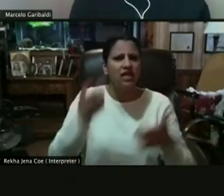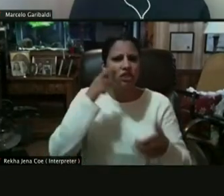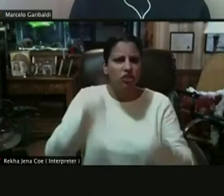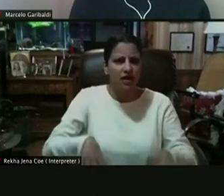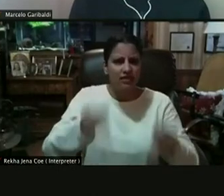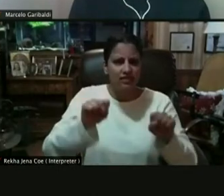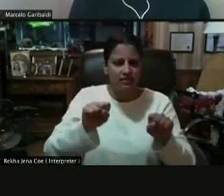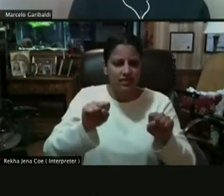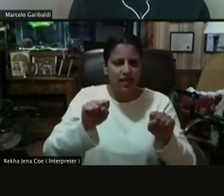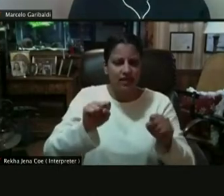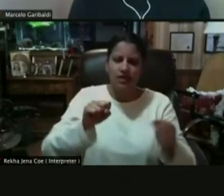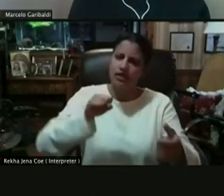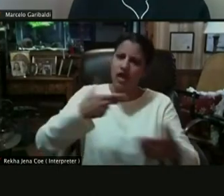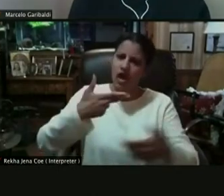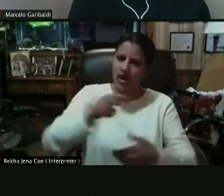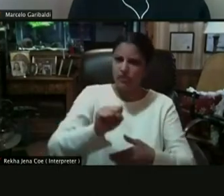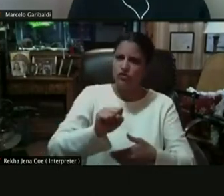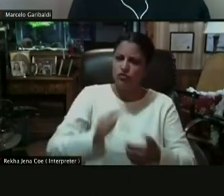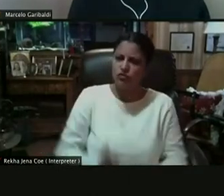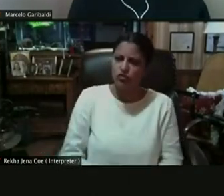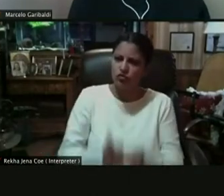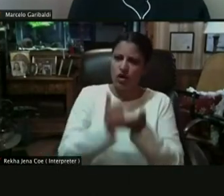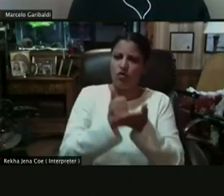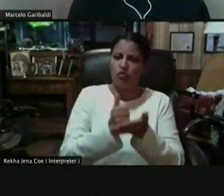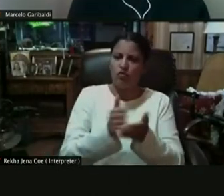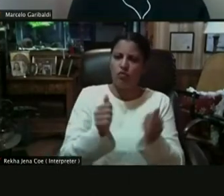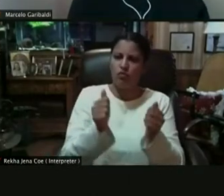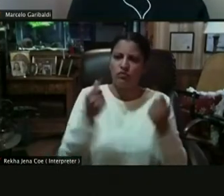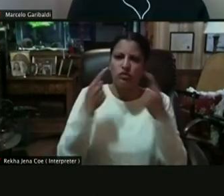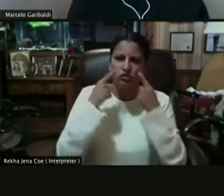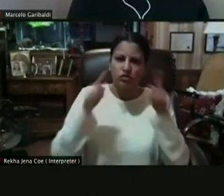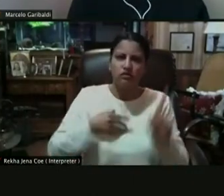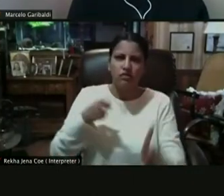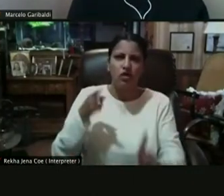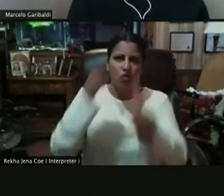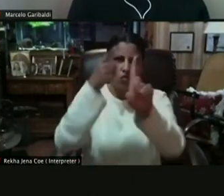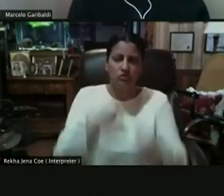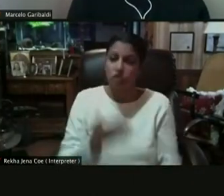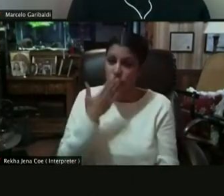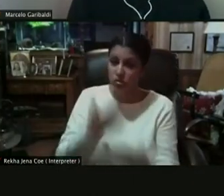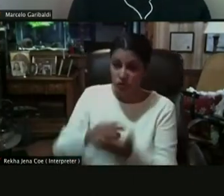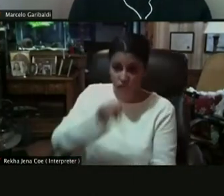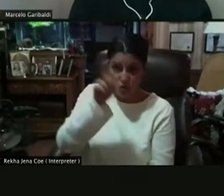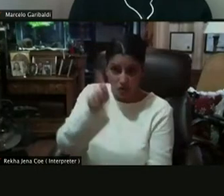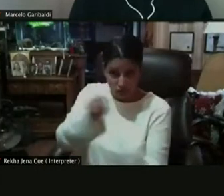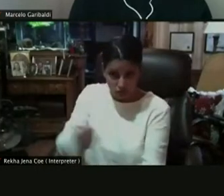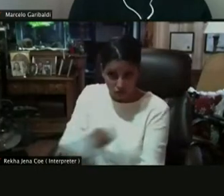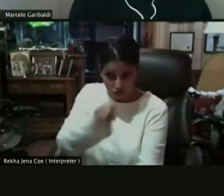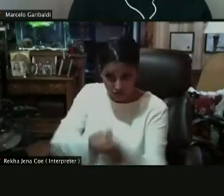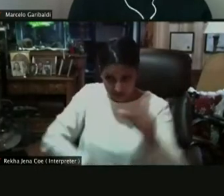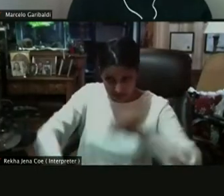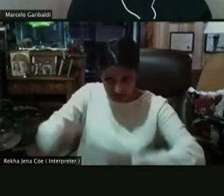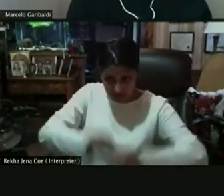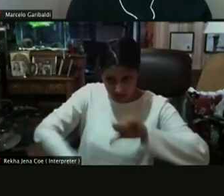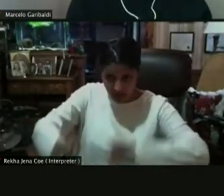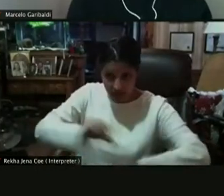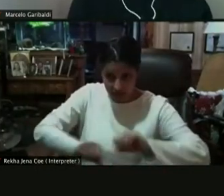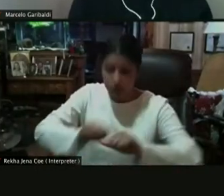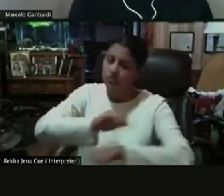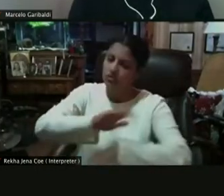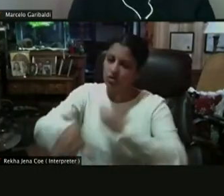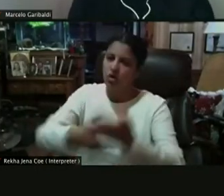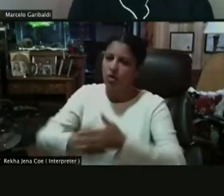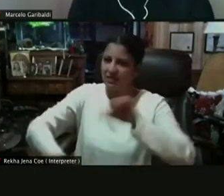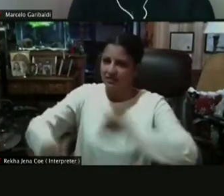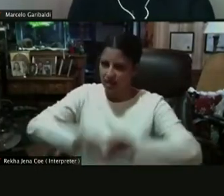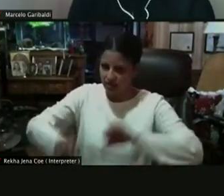goals? That's a great question, and certainly the sciences, but I really want you